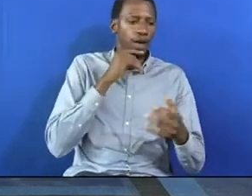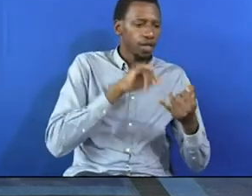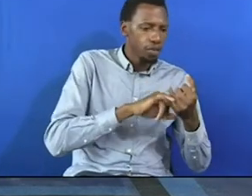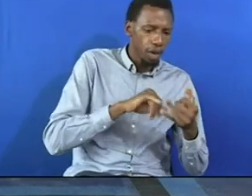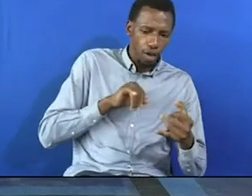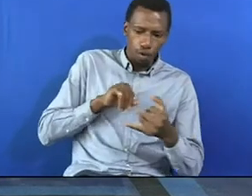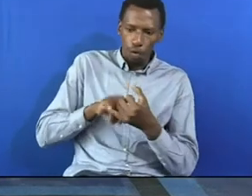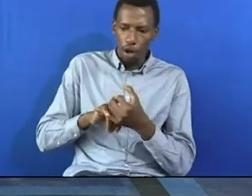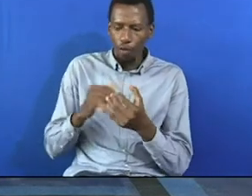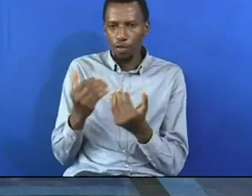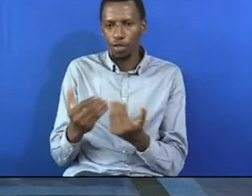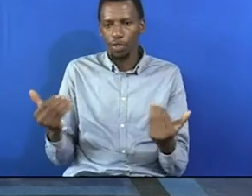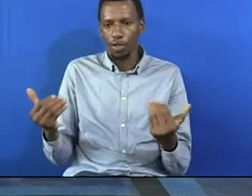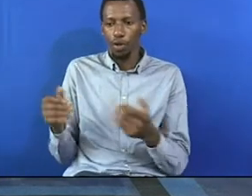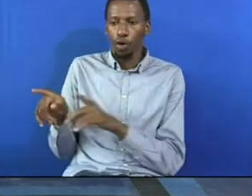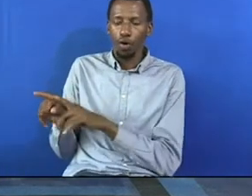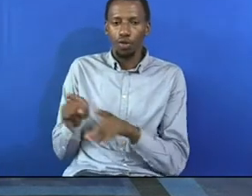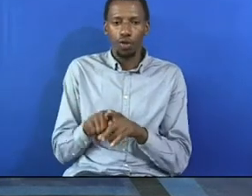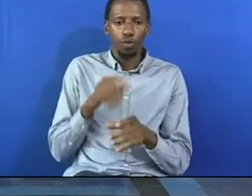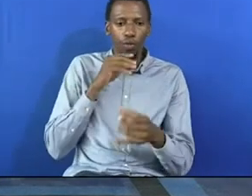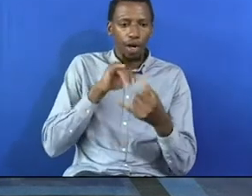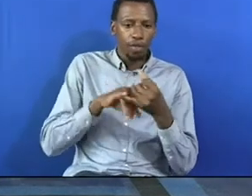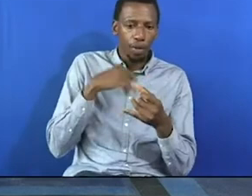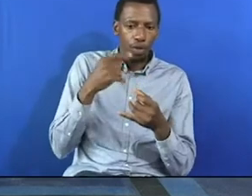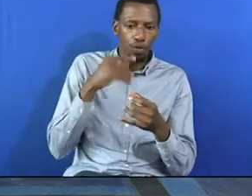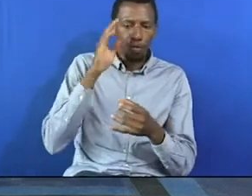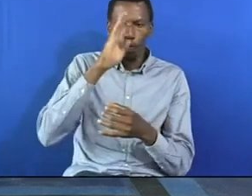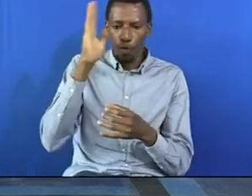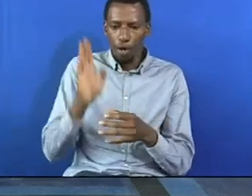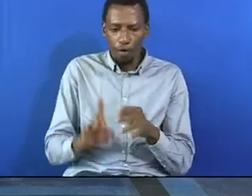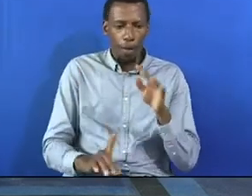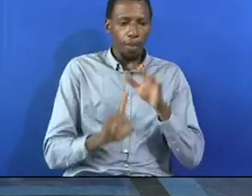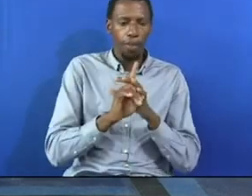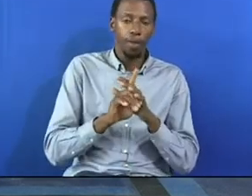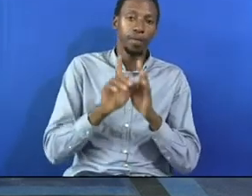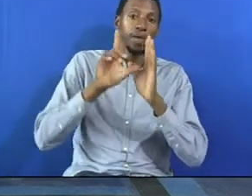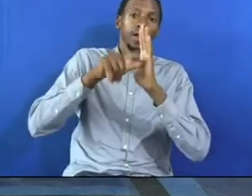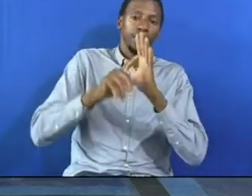Even husbands who never show up eventually. Are we together?